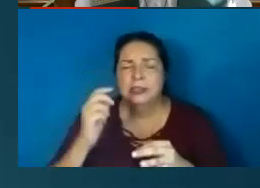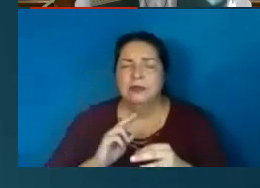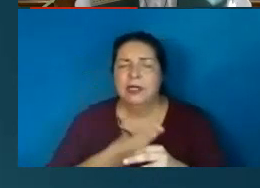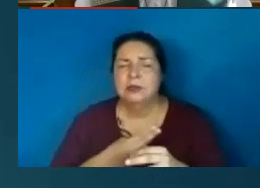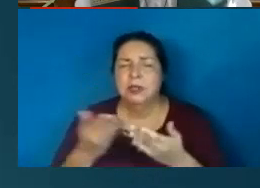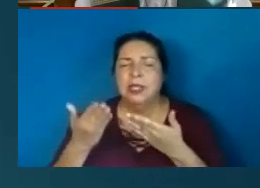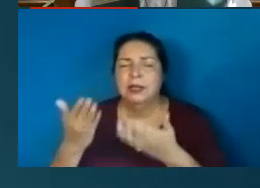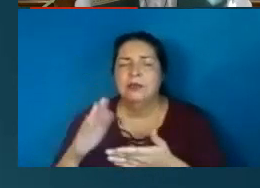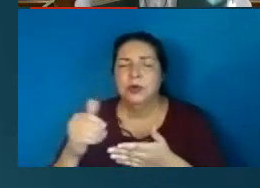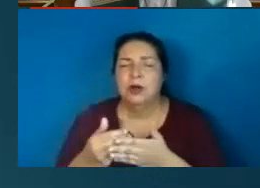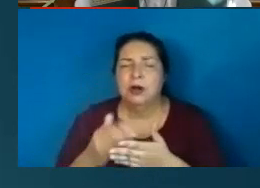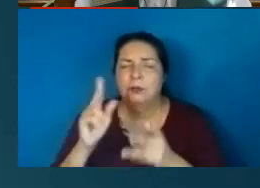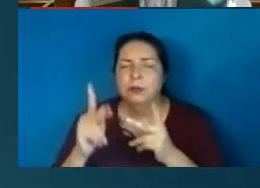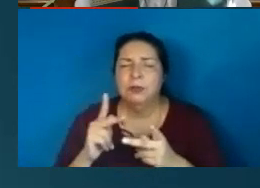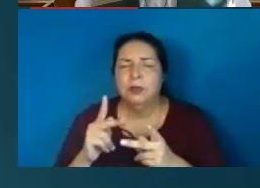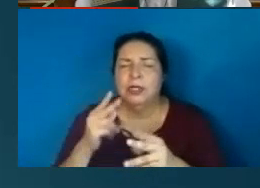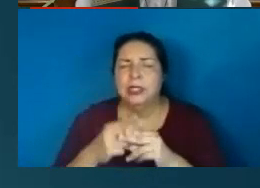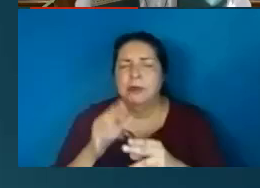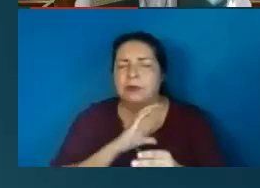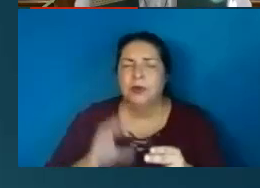Christ. Lord, in your mercy.